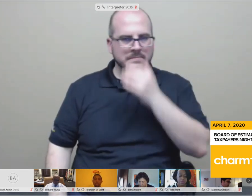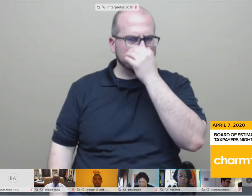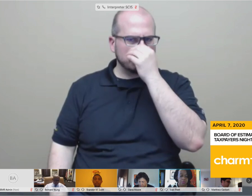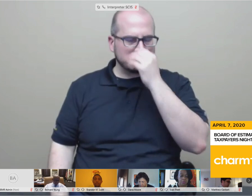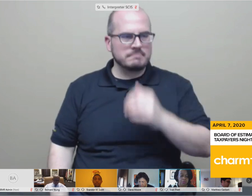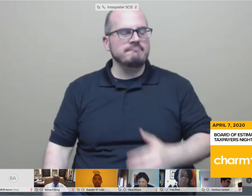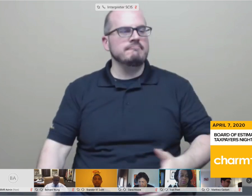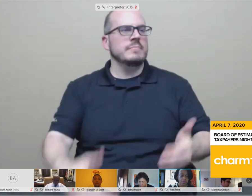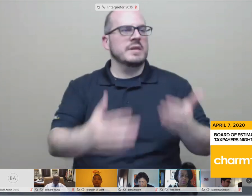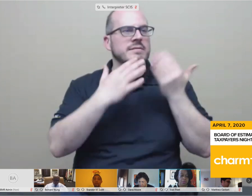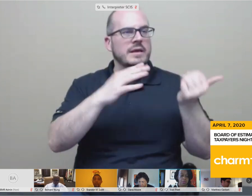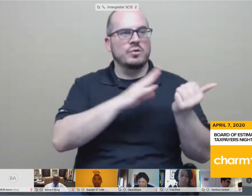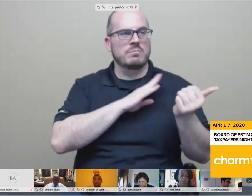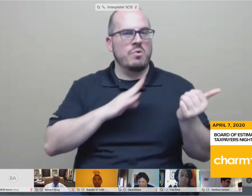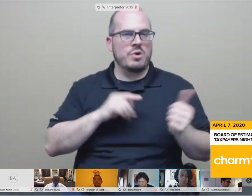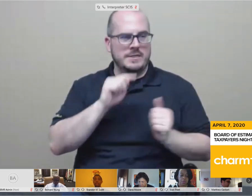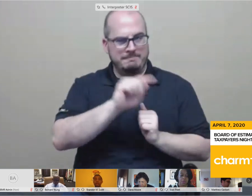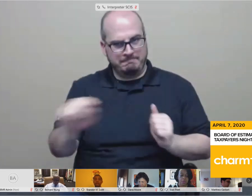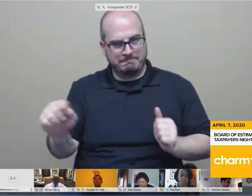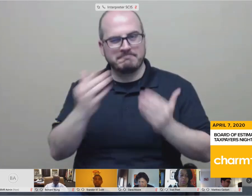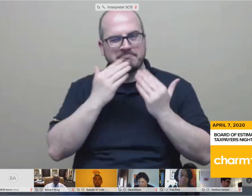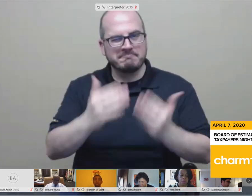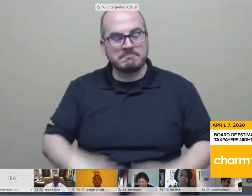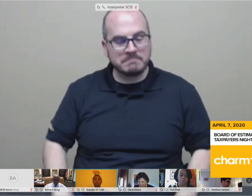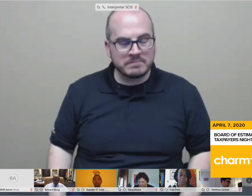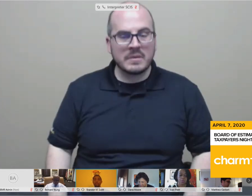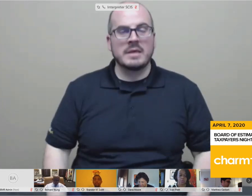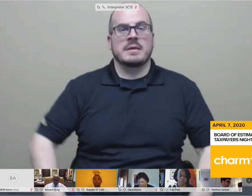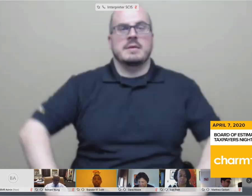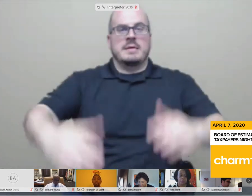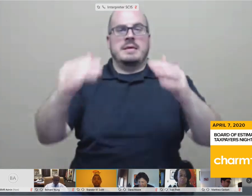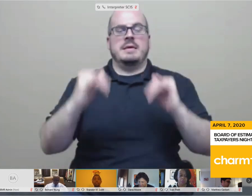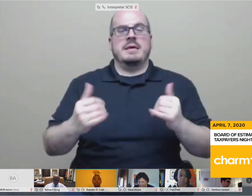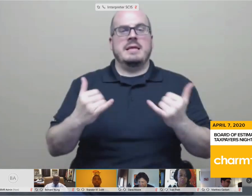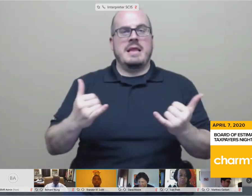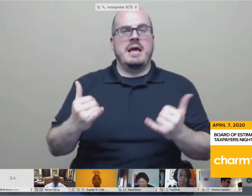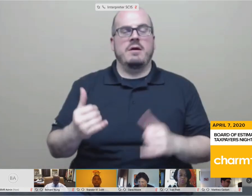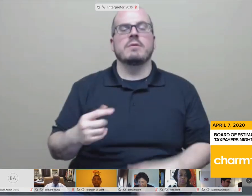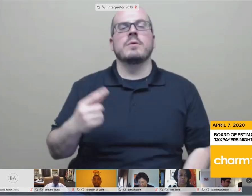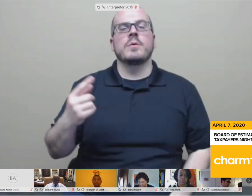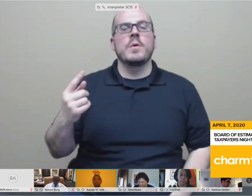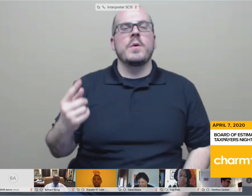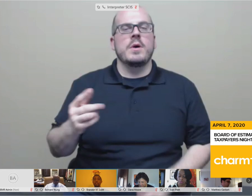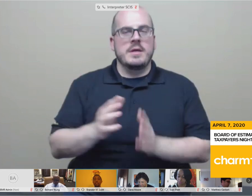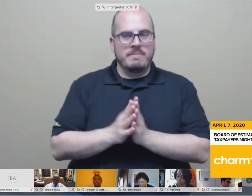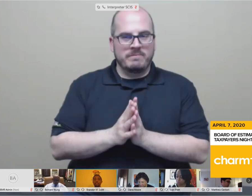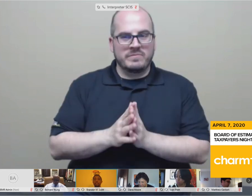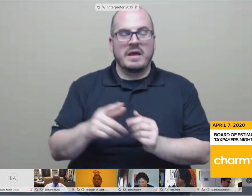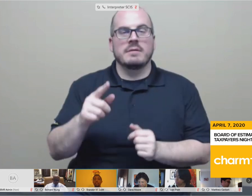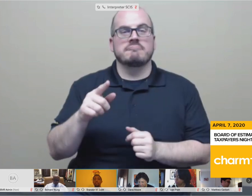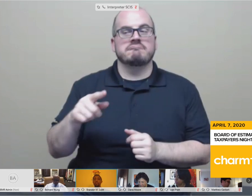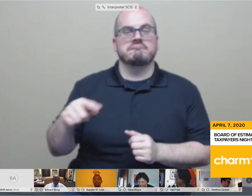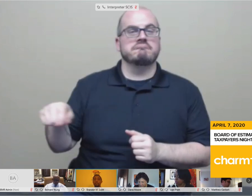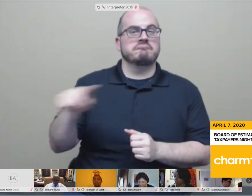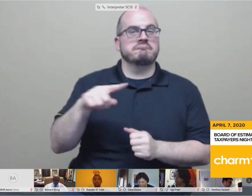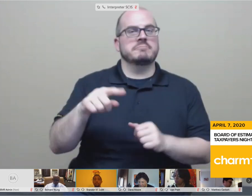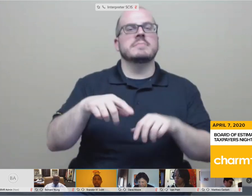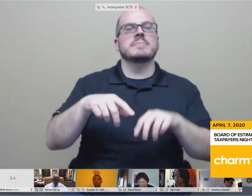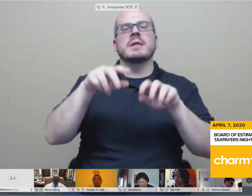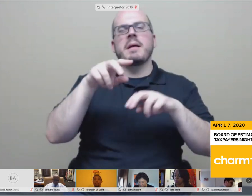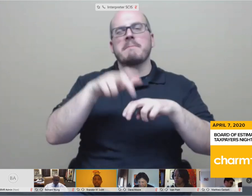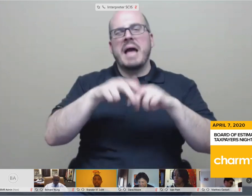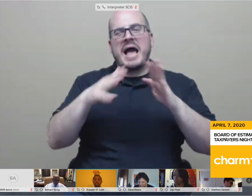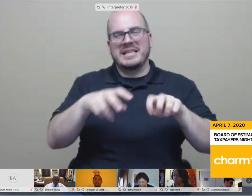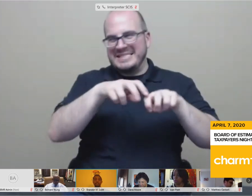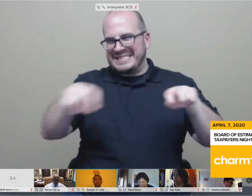Thank you, board members. All right. Now, as always, the members of the Board of Estimates are very interested in listening to your views